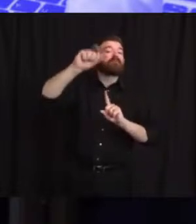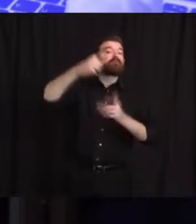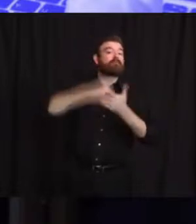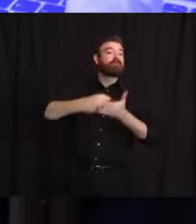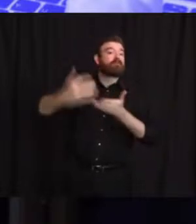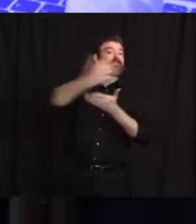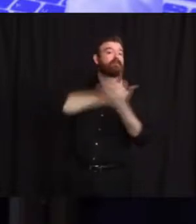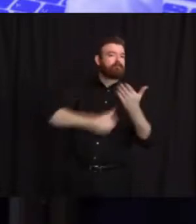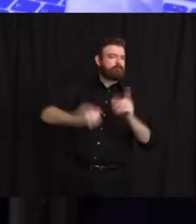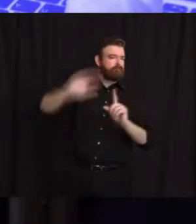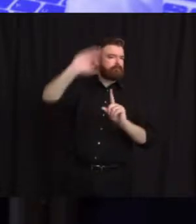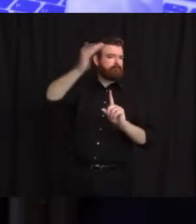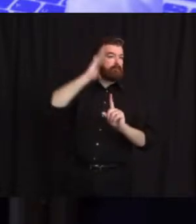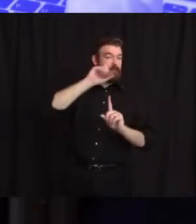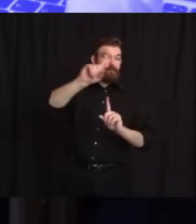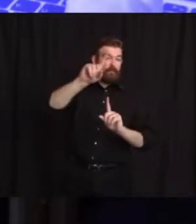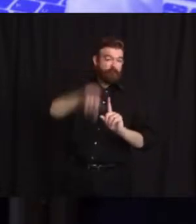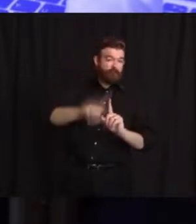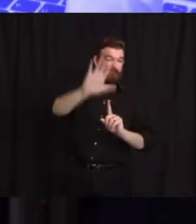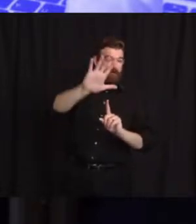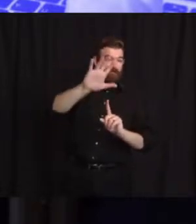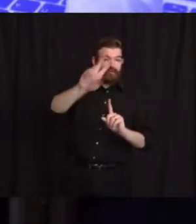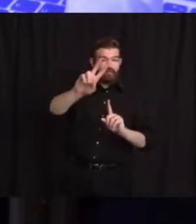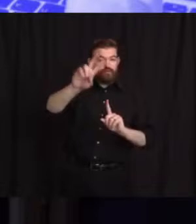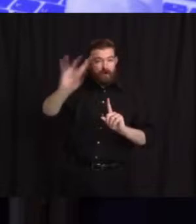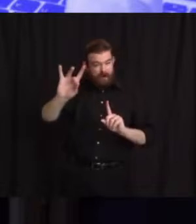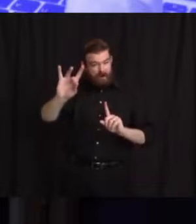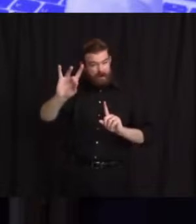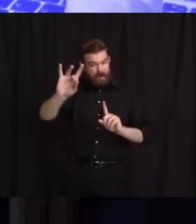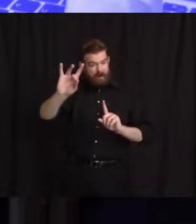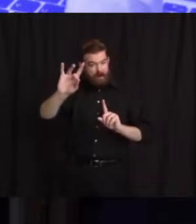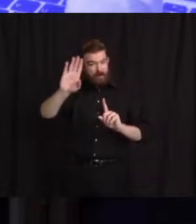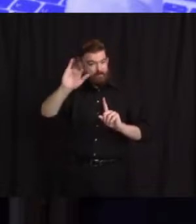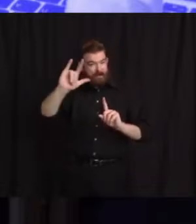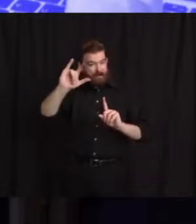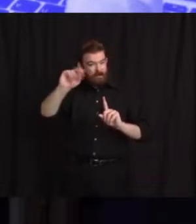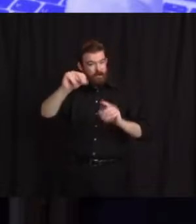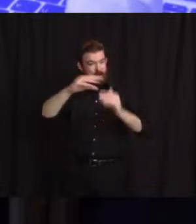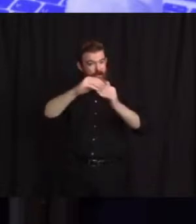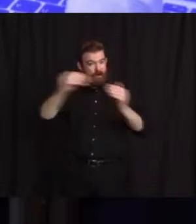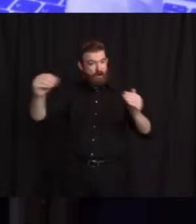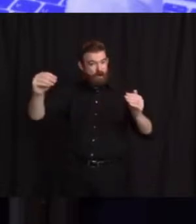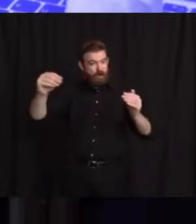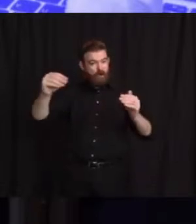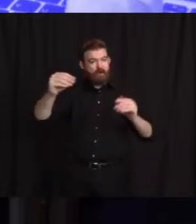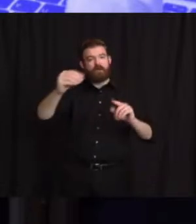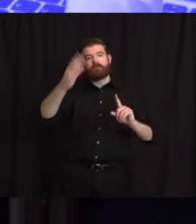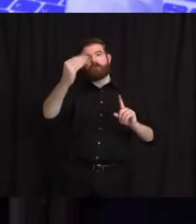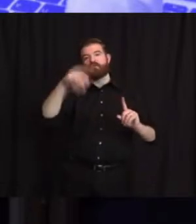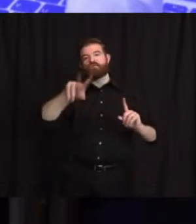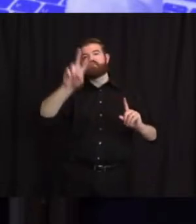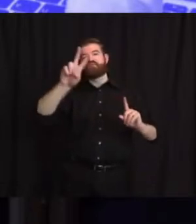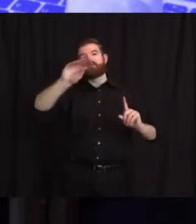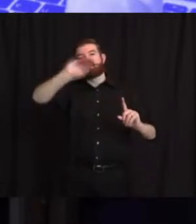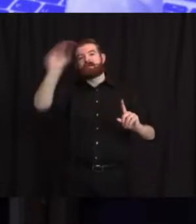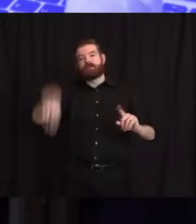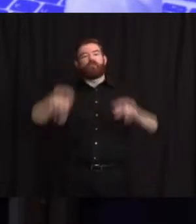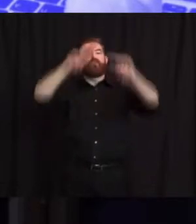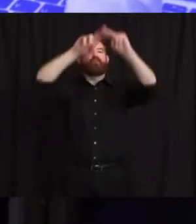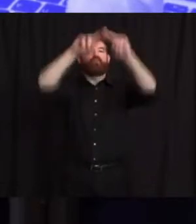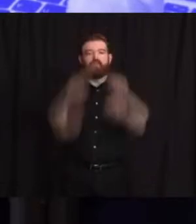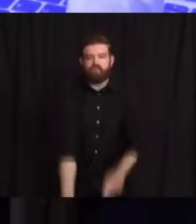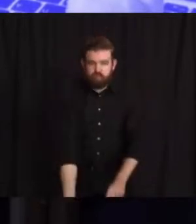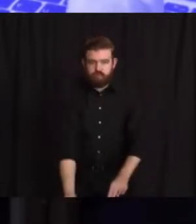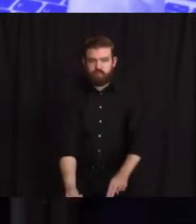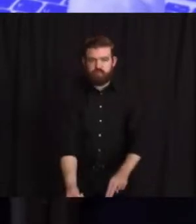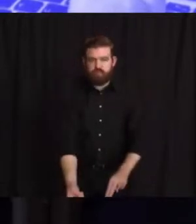$1.528 billion, or 14.2% lower than the governor's budget message in February. So can I tack